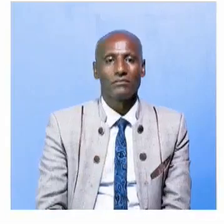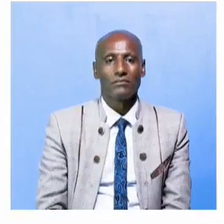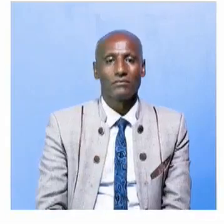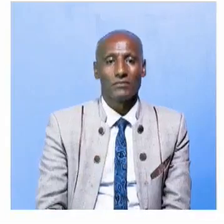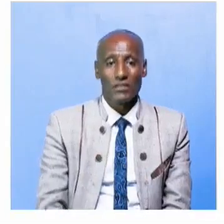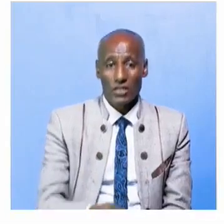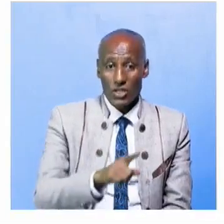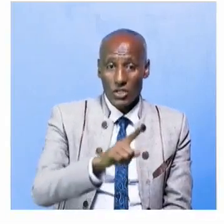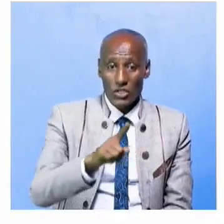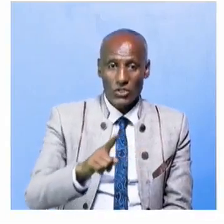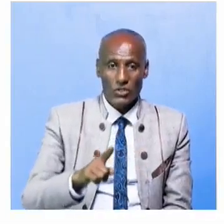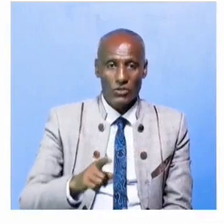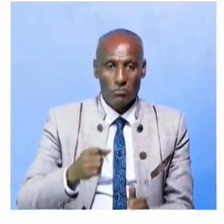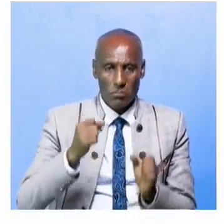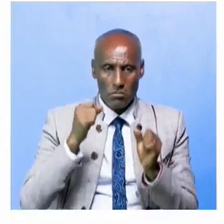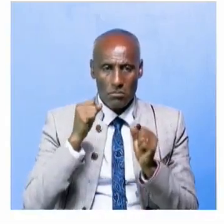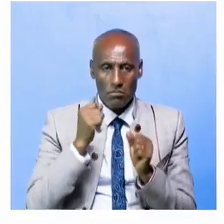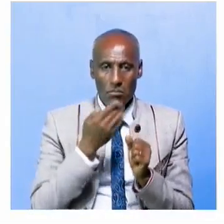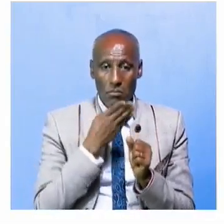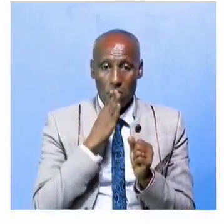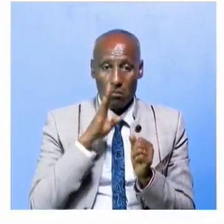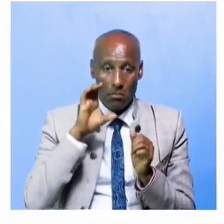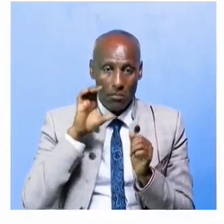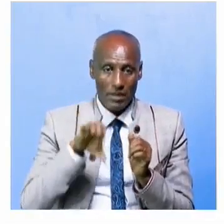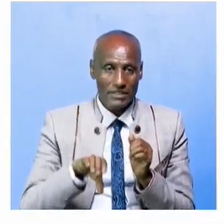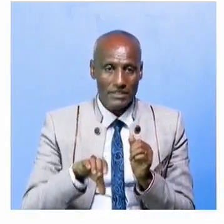You must